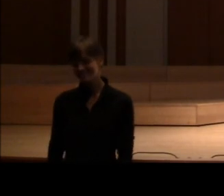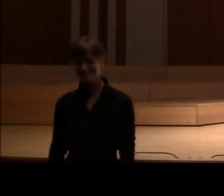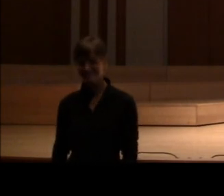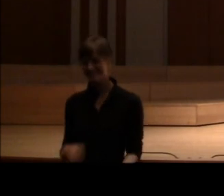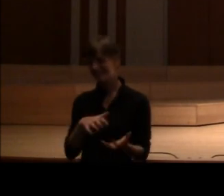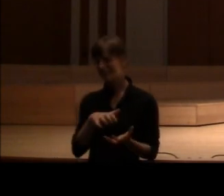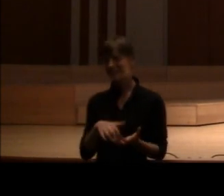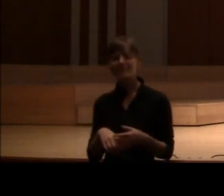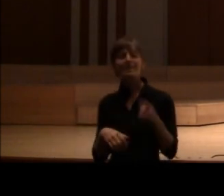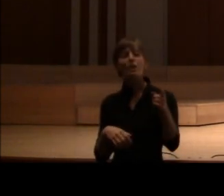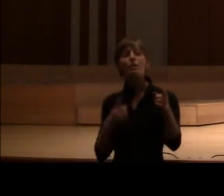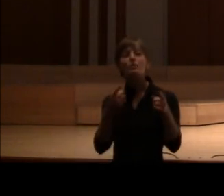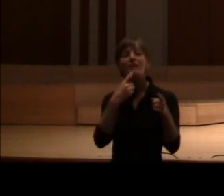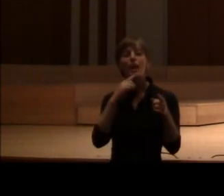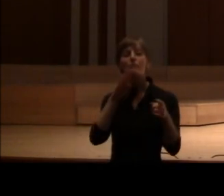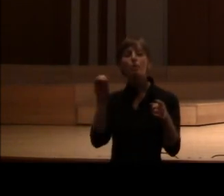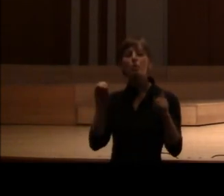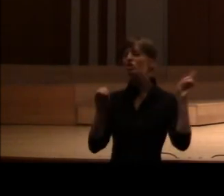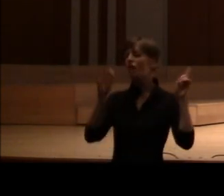Brain size. Oh, sorry.